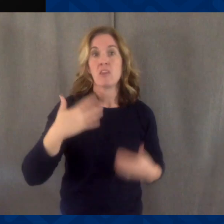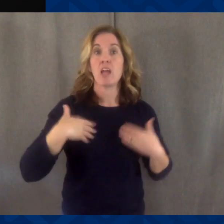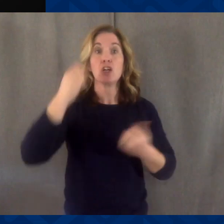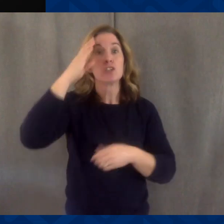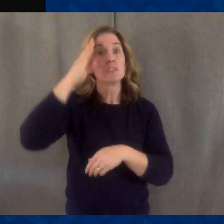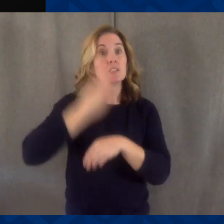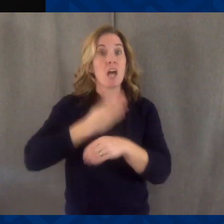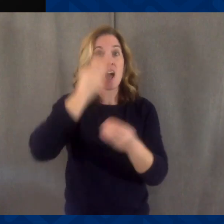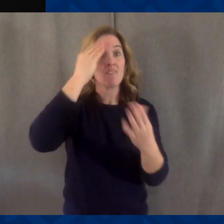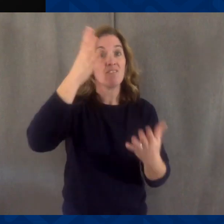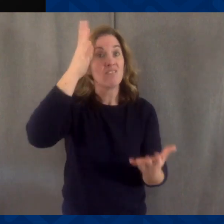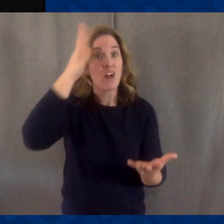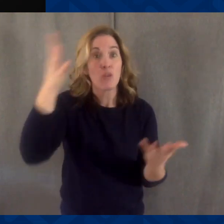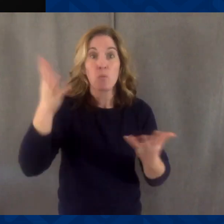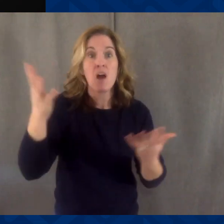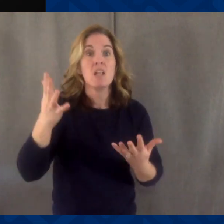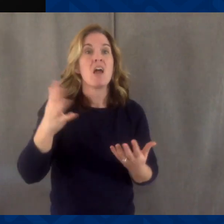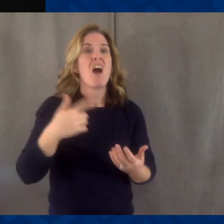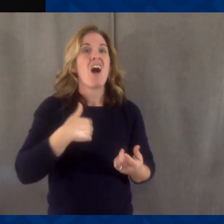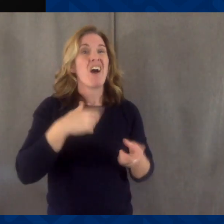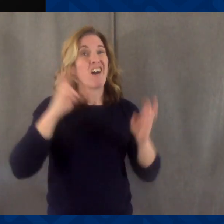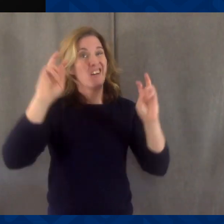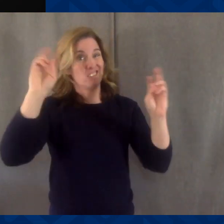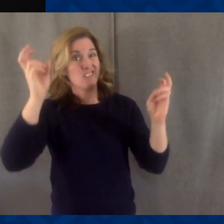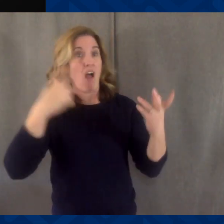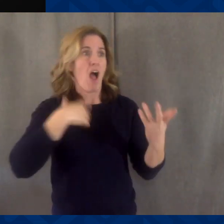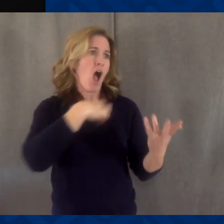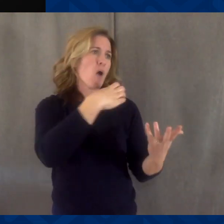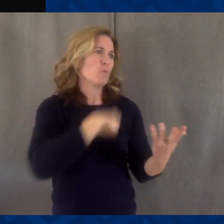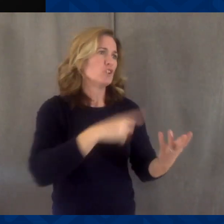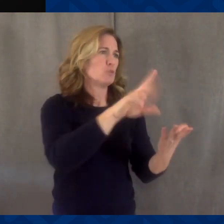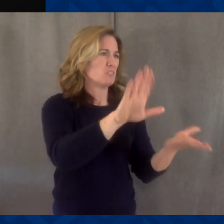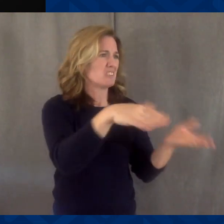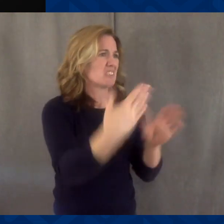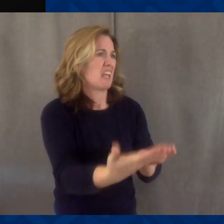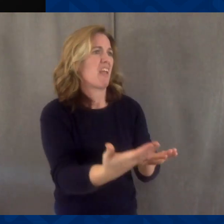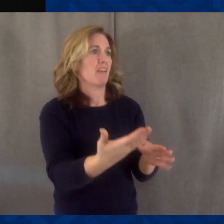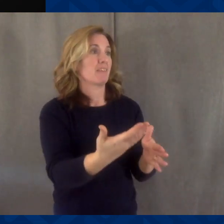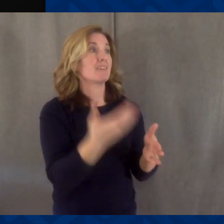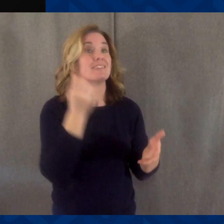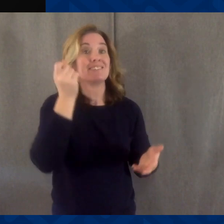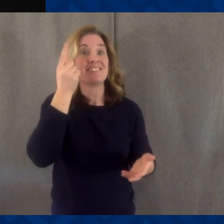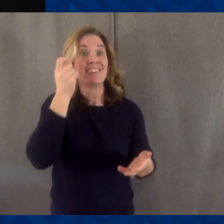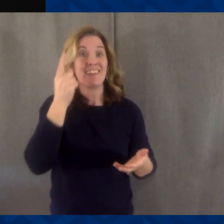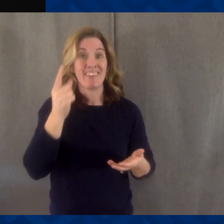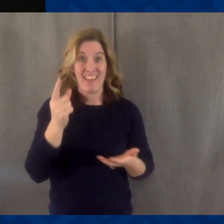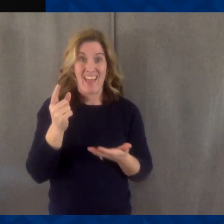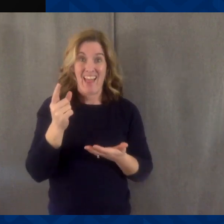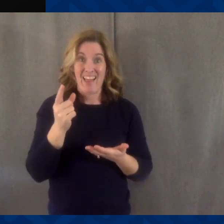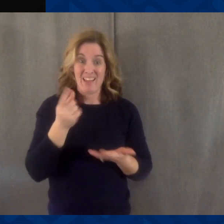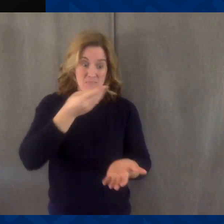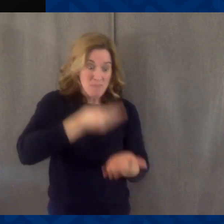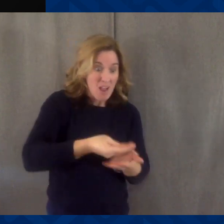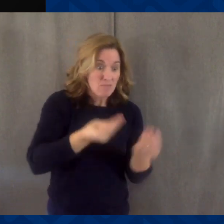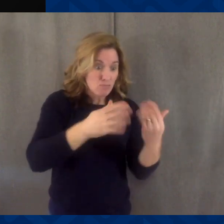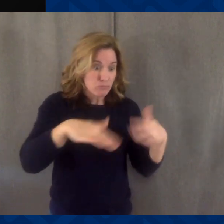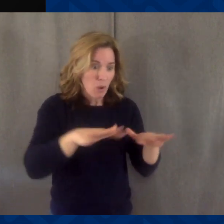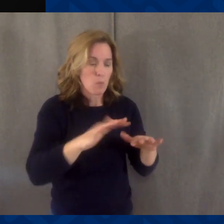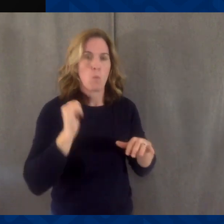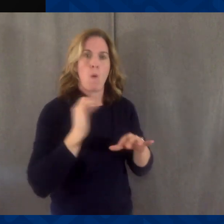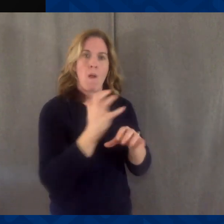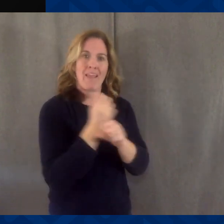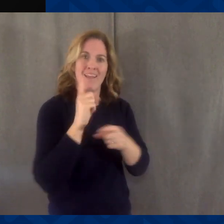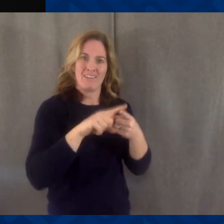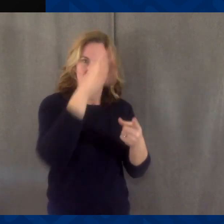is saying to his dad is, he says, Dad, I wish you were dead. Because he wouldn't have received his inheritance until his father had passed away. This